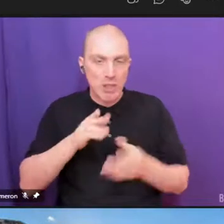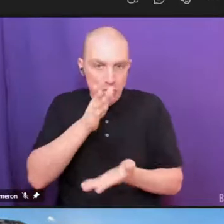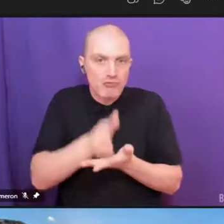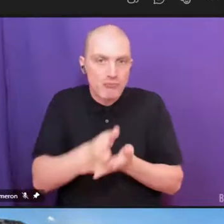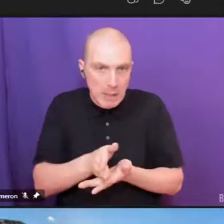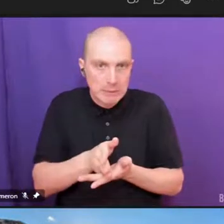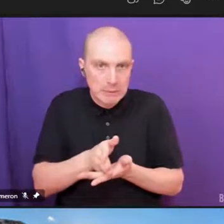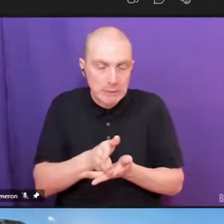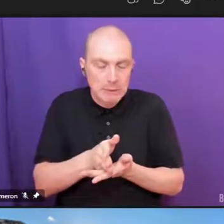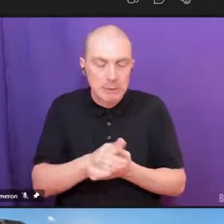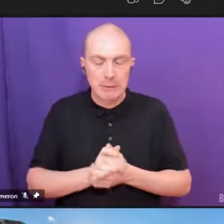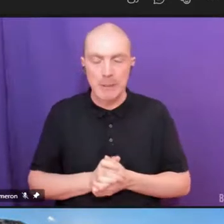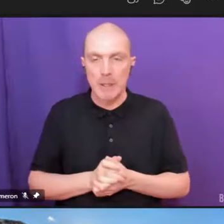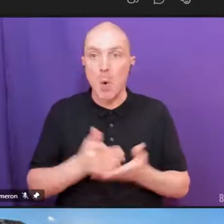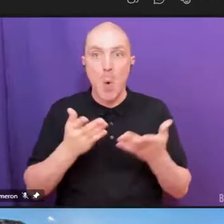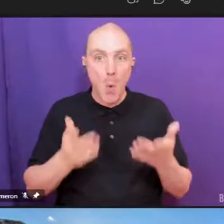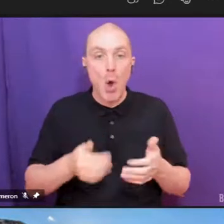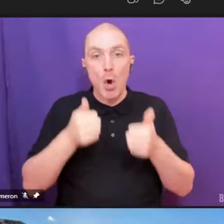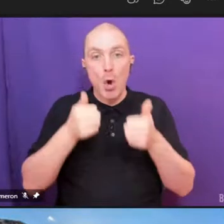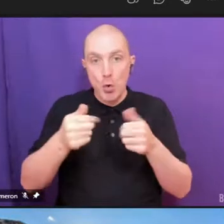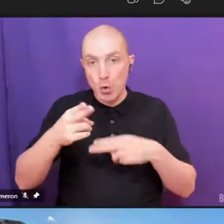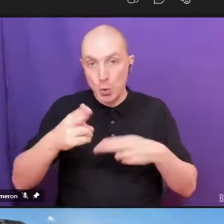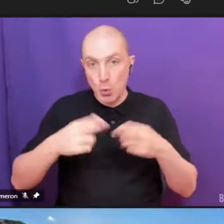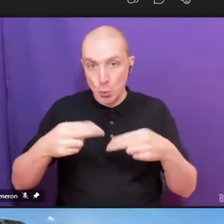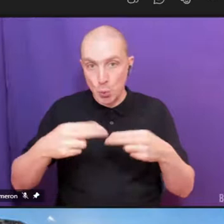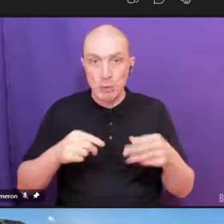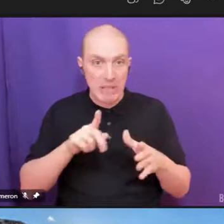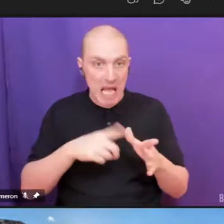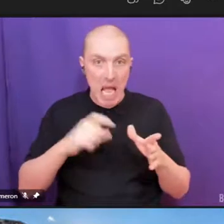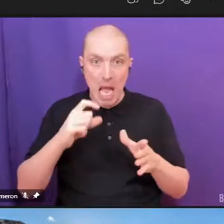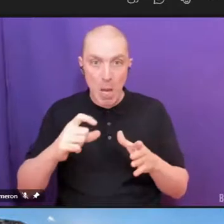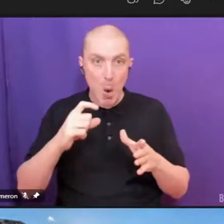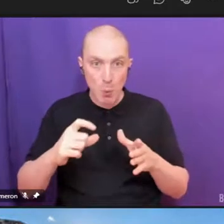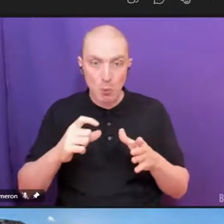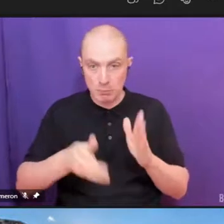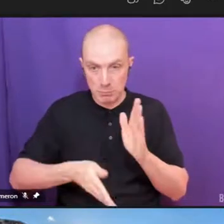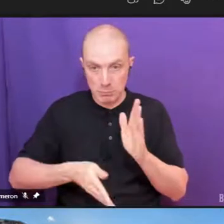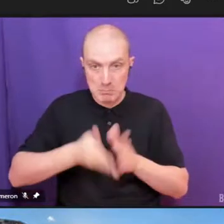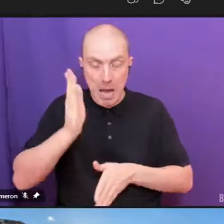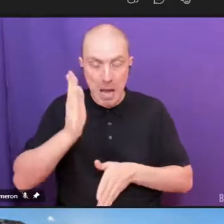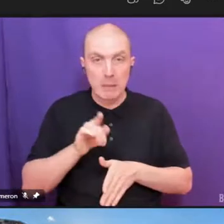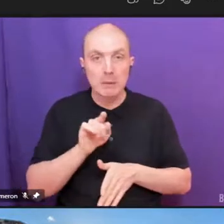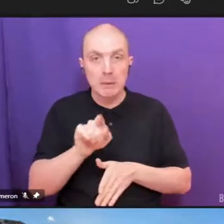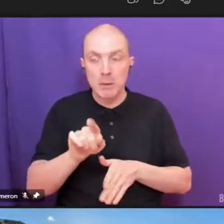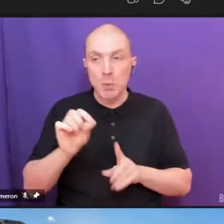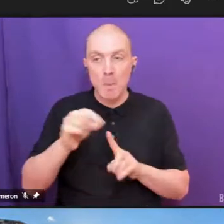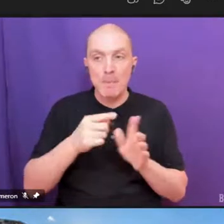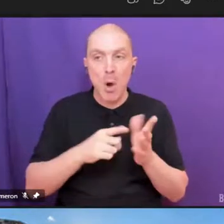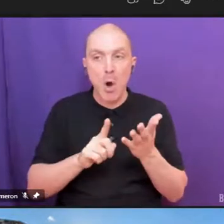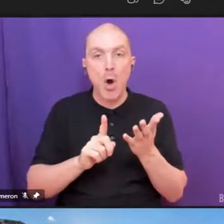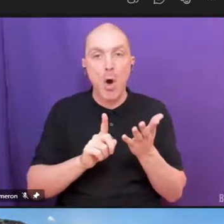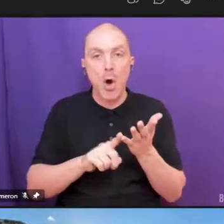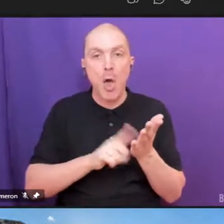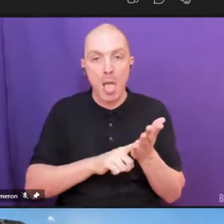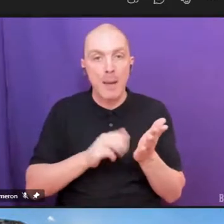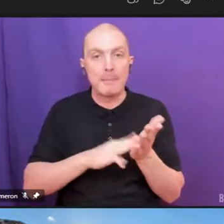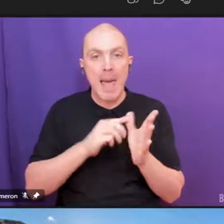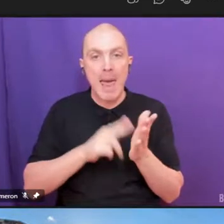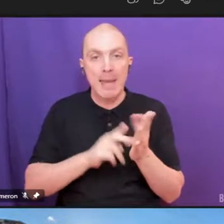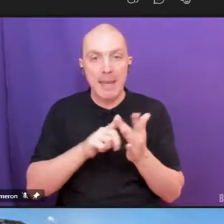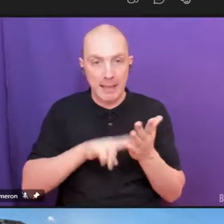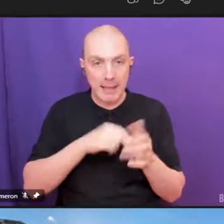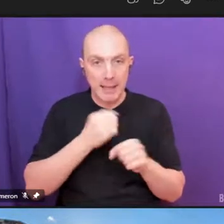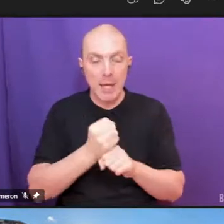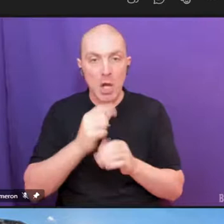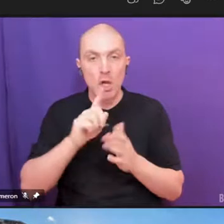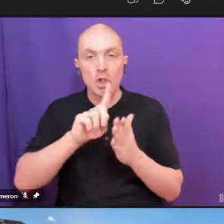good news for you in terms of the accounts. And I would like to pay credit to Paul Manning and Jackie Taylor and the finance team for